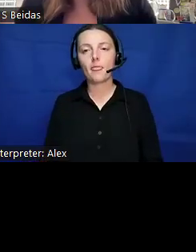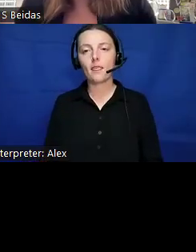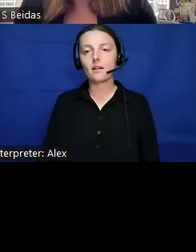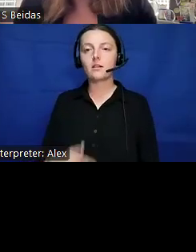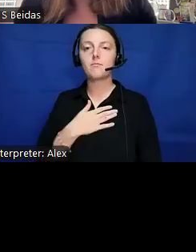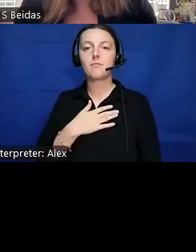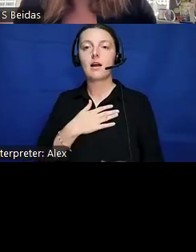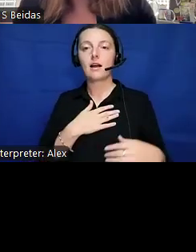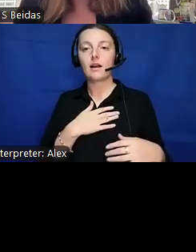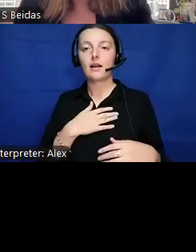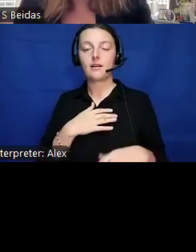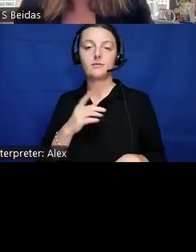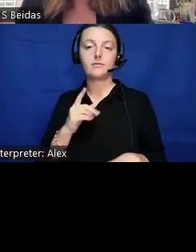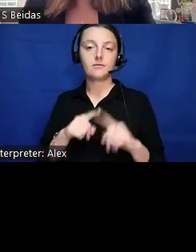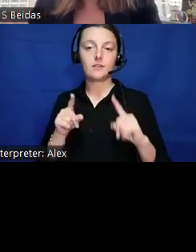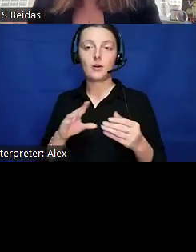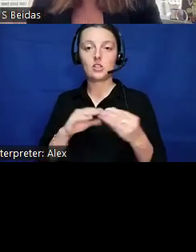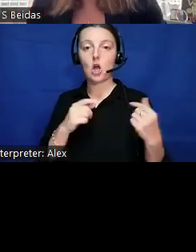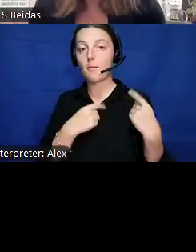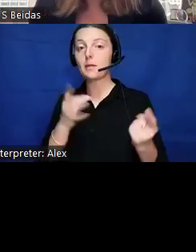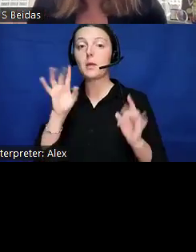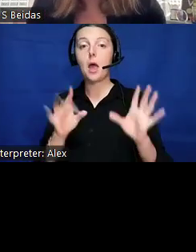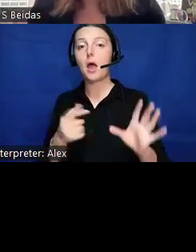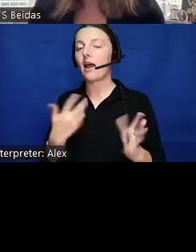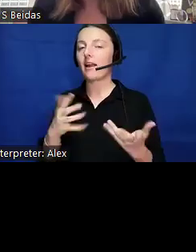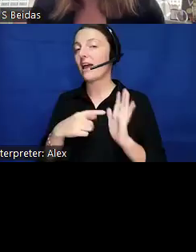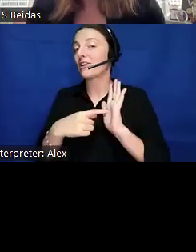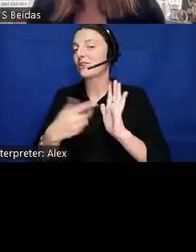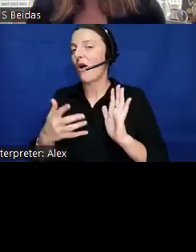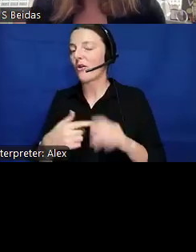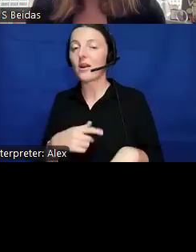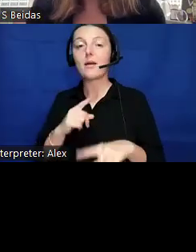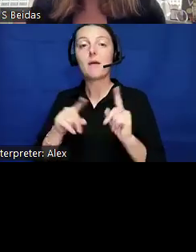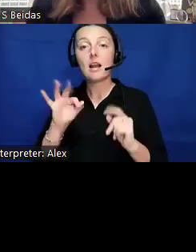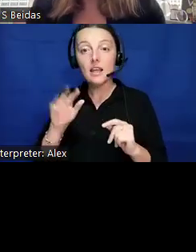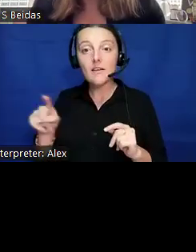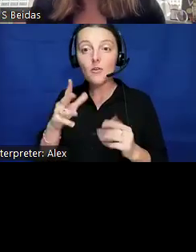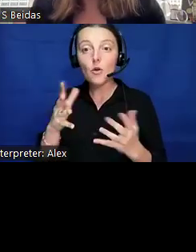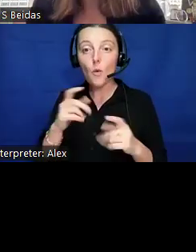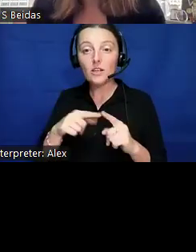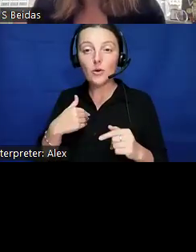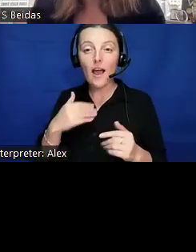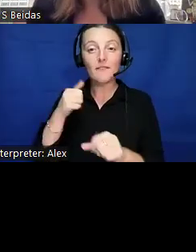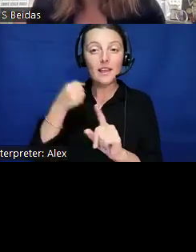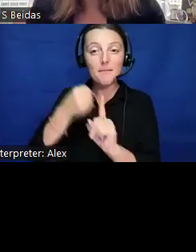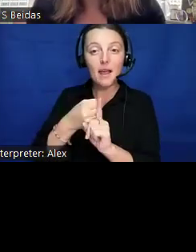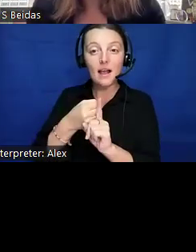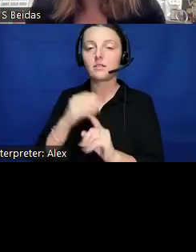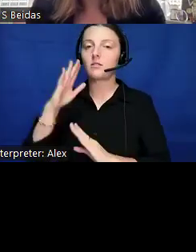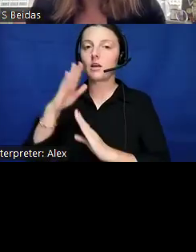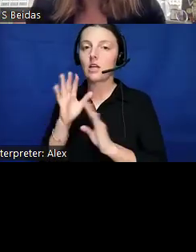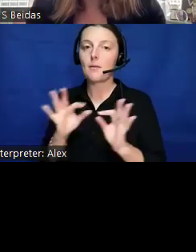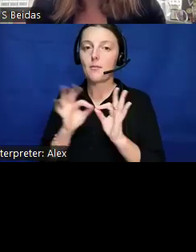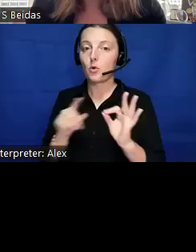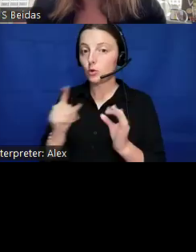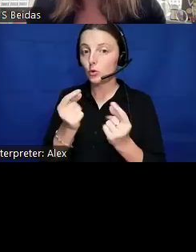comments over the course of the talk already, but if you want to have impact, one of the most important things that you can do